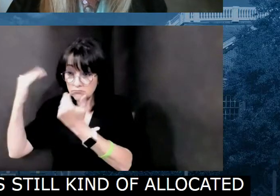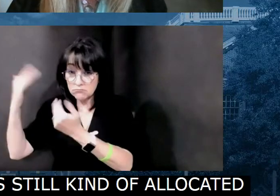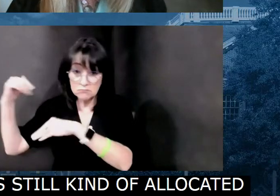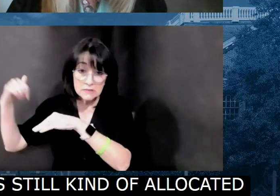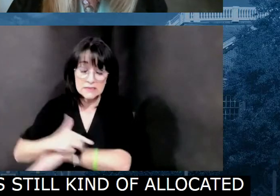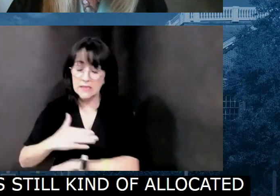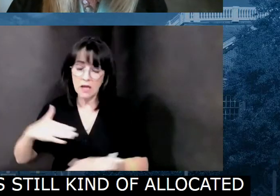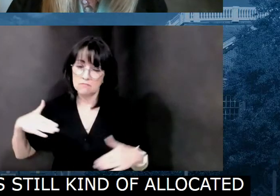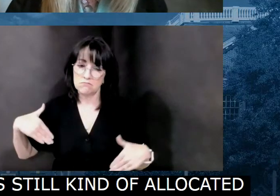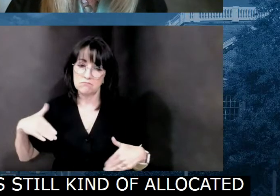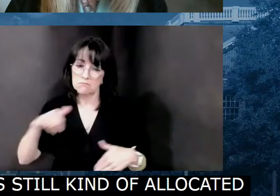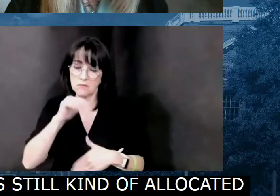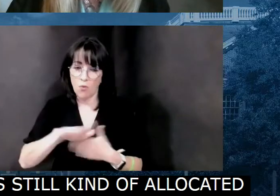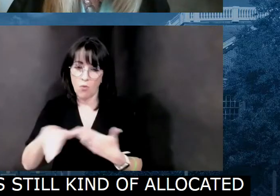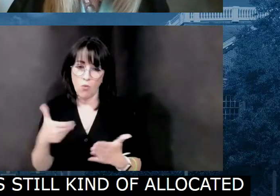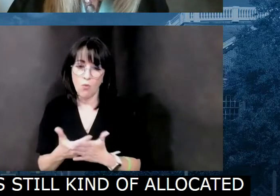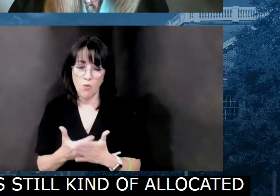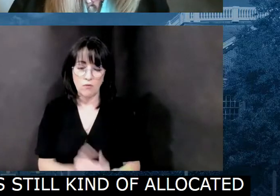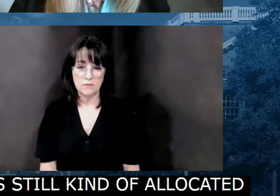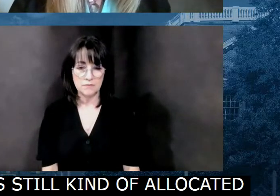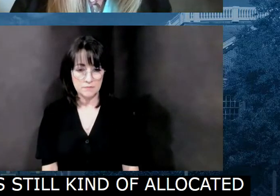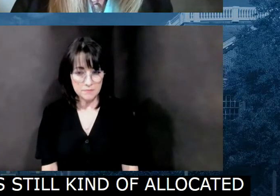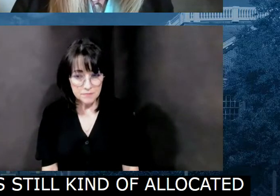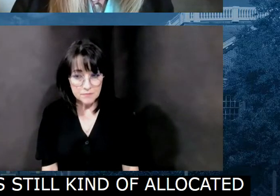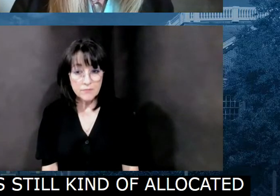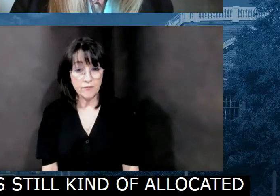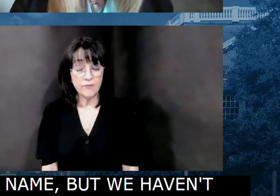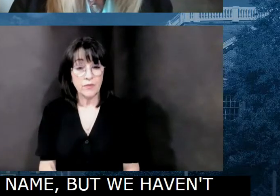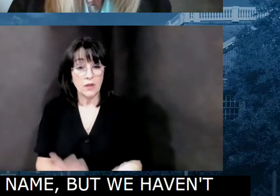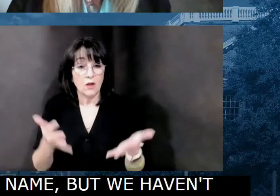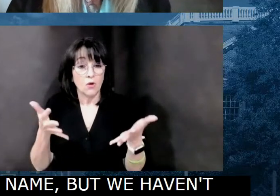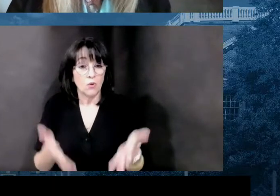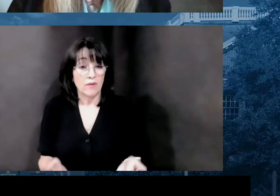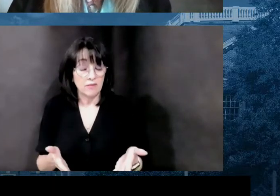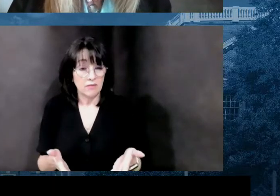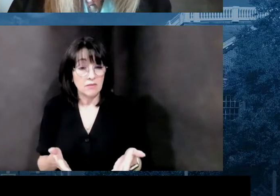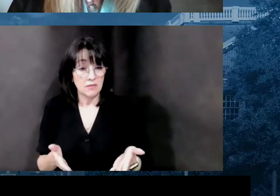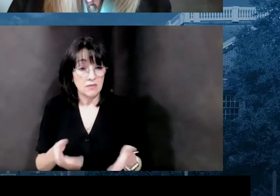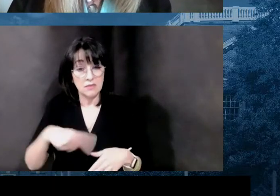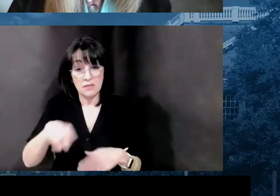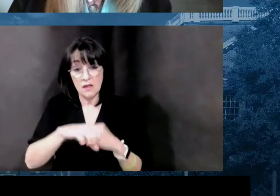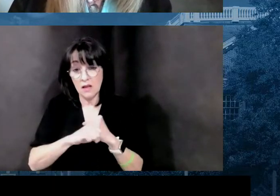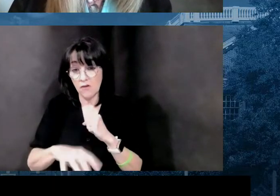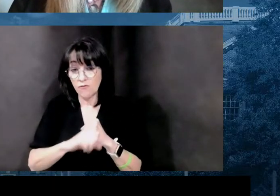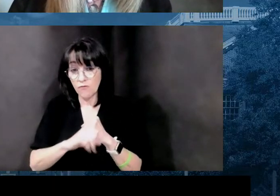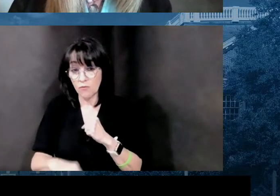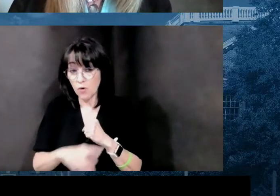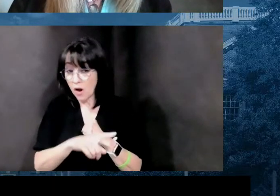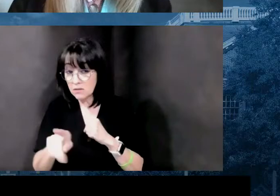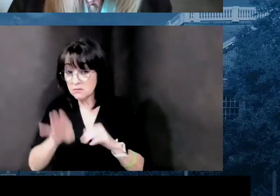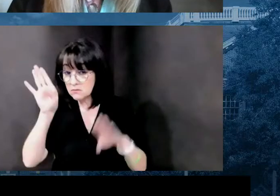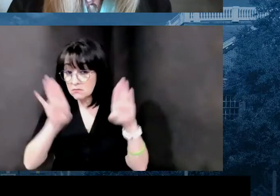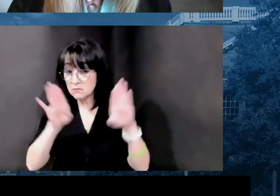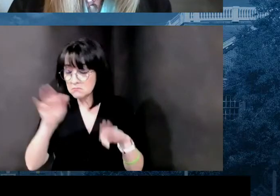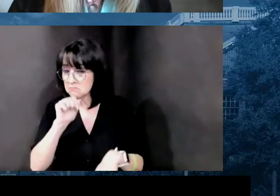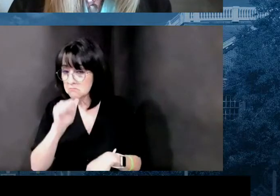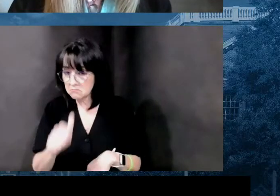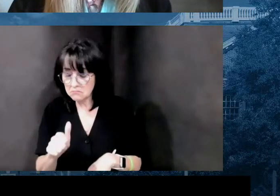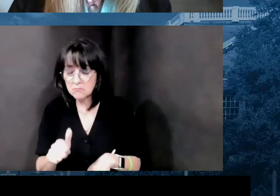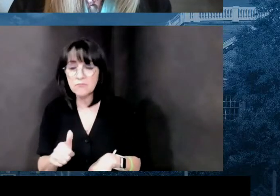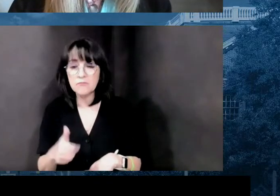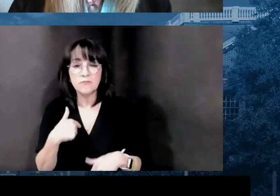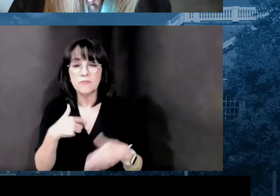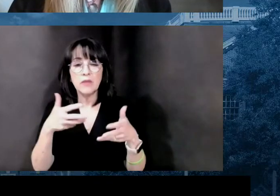Okay, the remaining press don't have their hands raised, so I will move to the pre-submitted questions. The first question is from Melissa